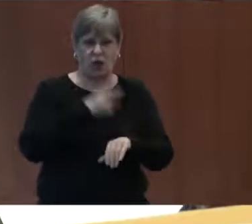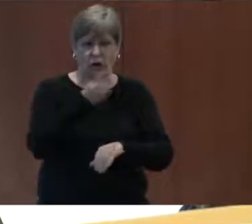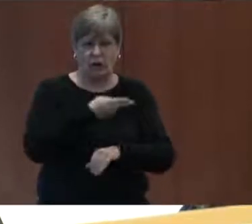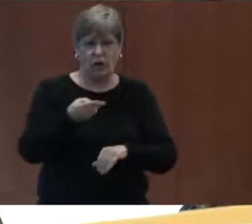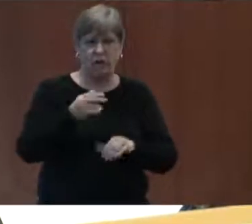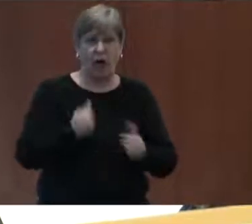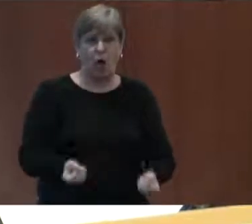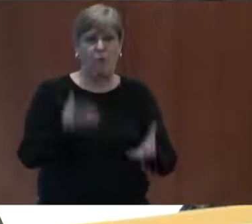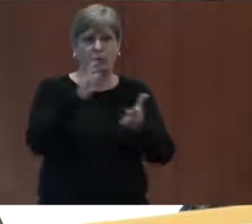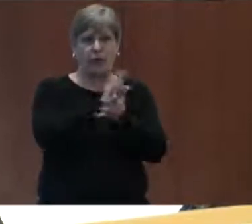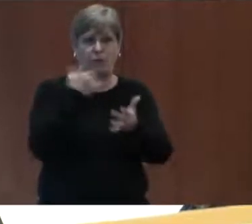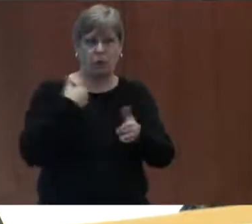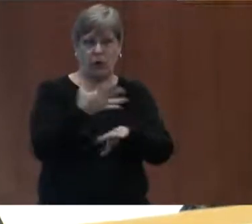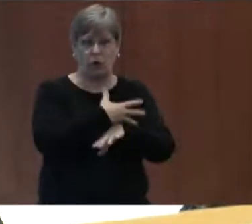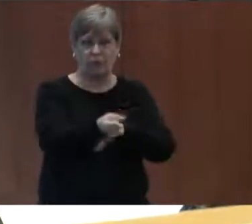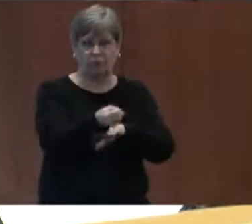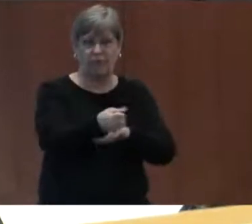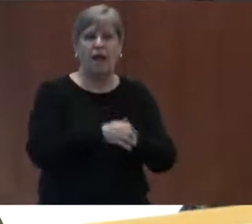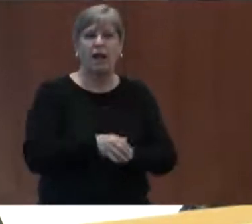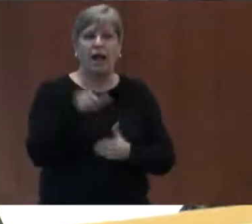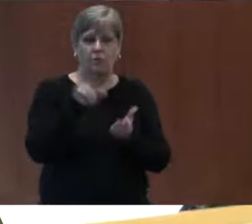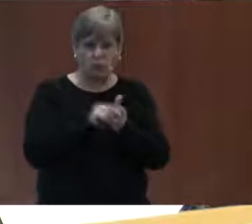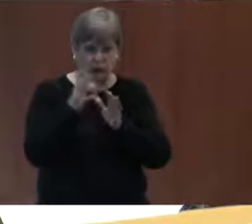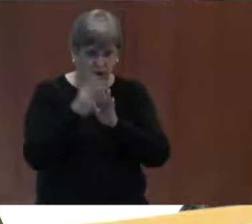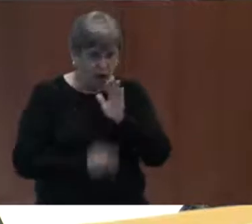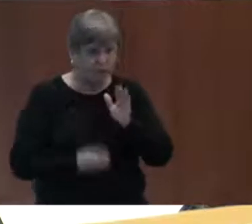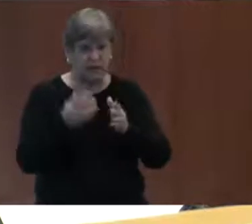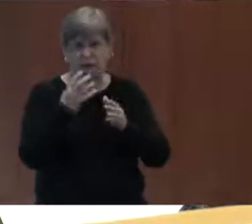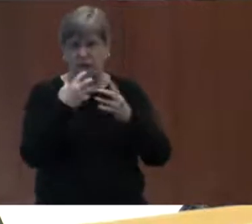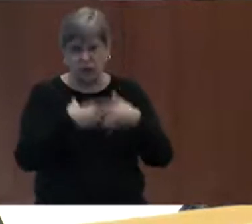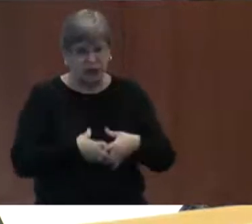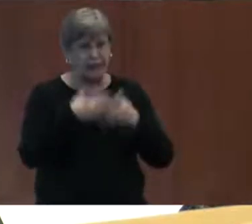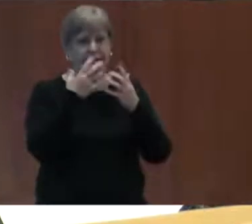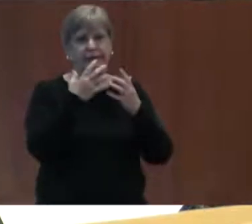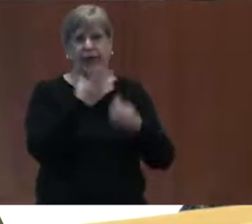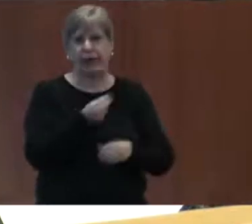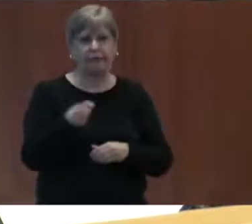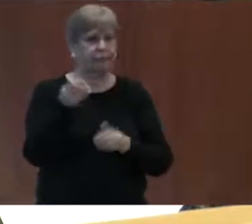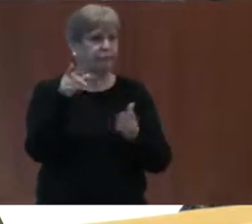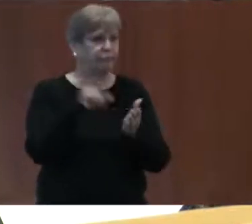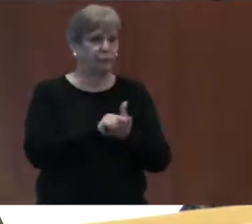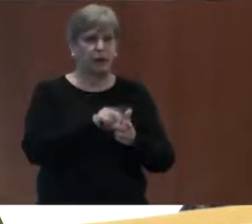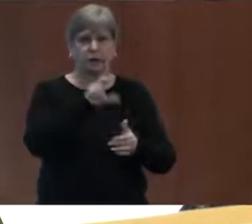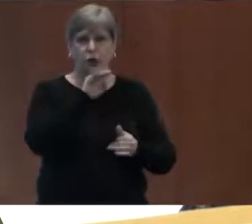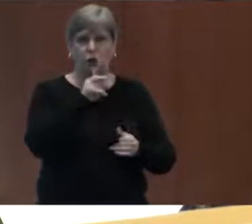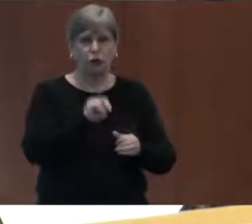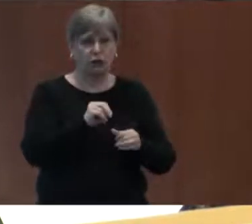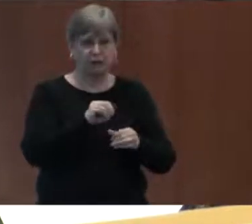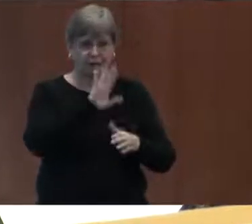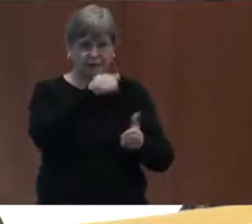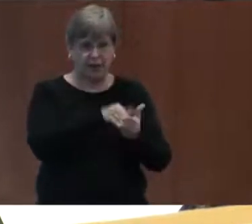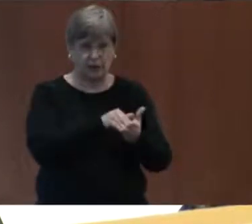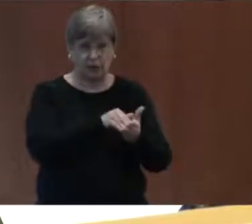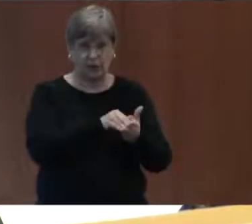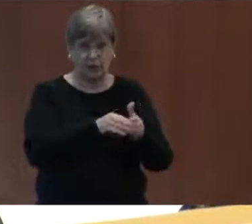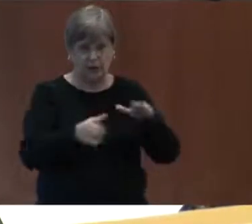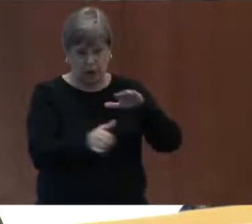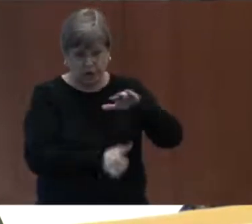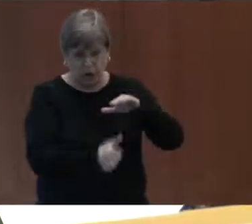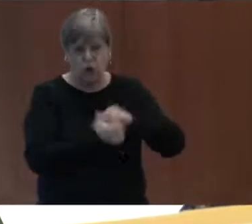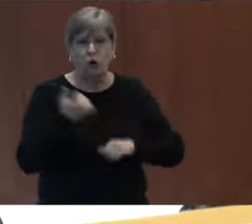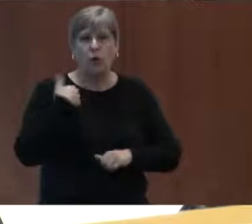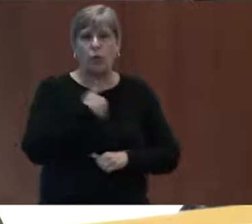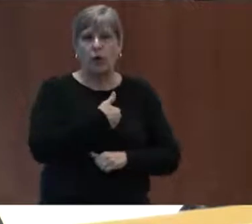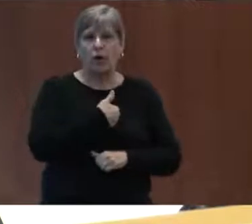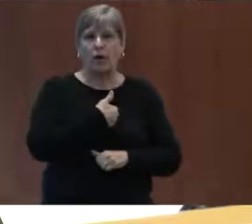much paper we go through, and print copies and copiers and our print solutions center downstairs. I mean, we're